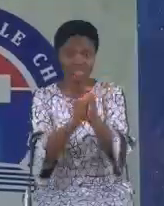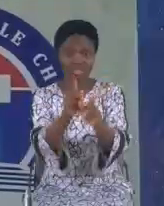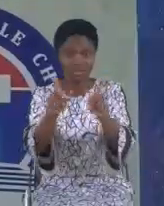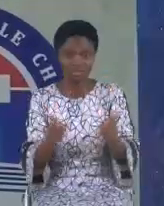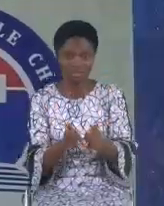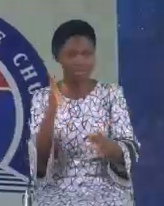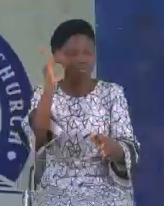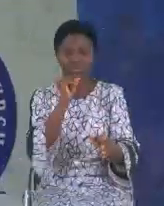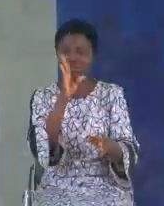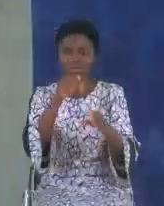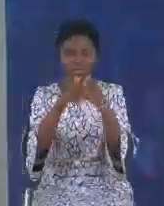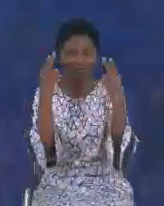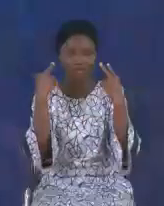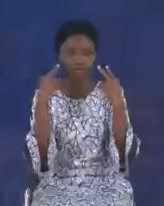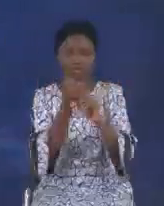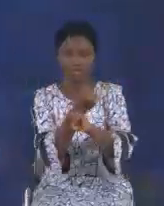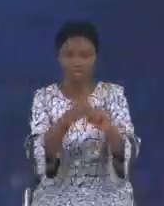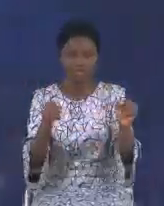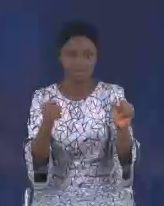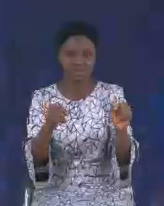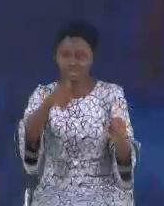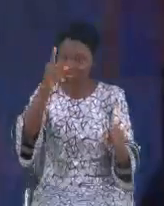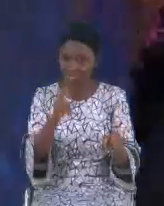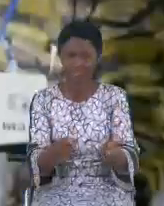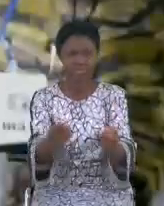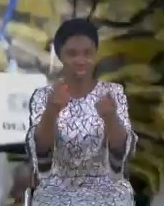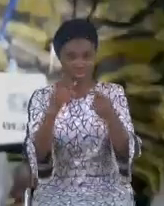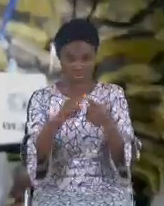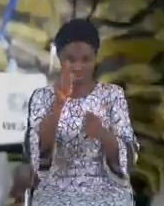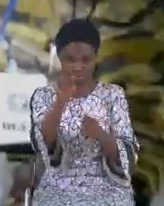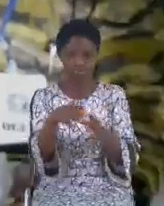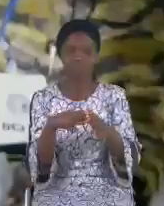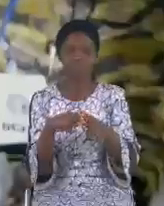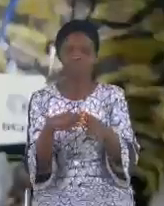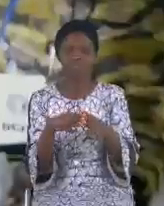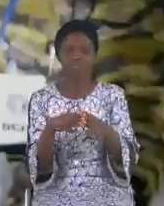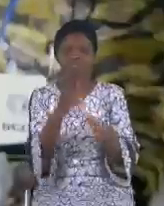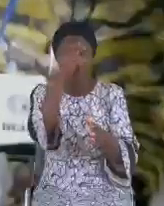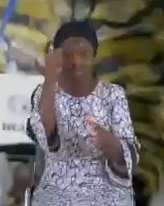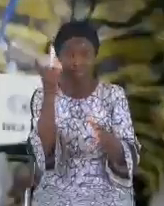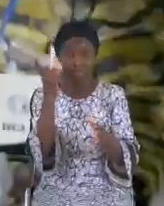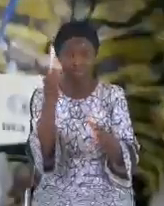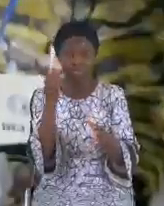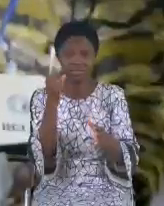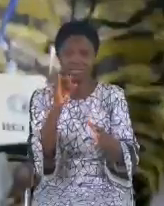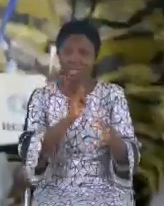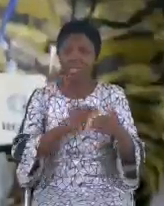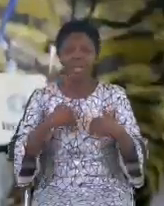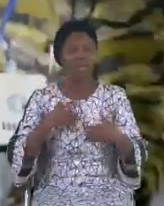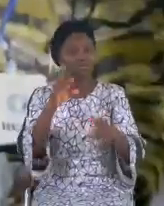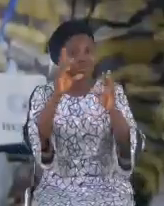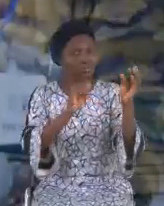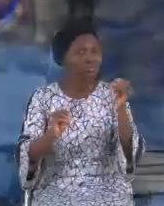vain. Salvation must come to you, because I have no pleasure in